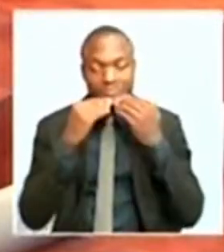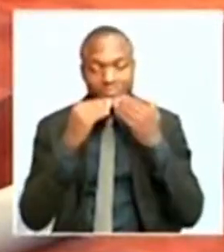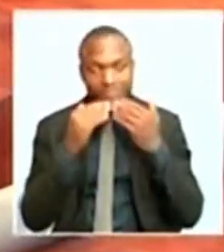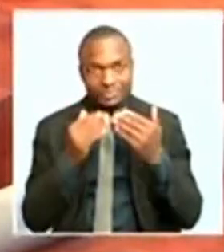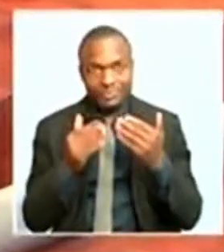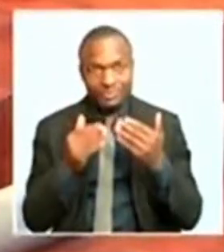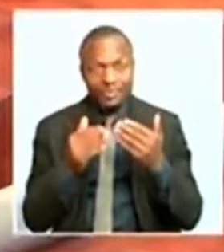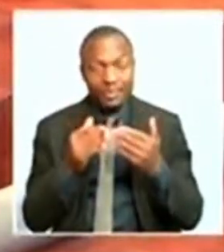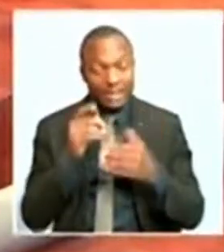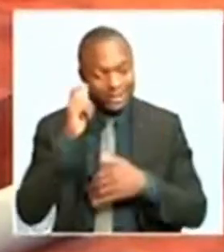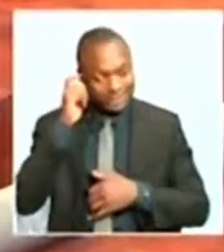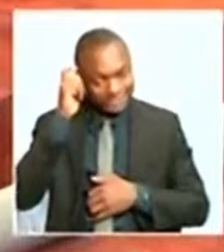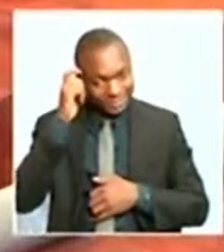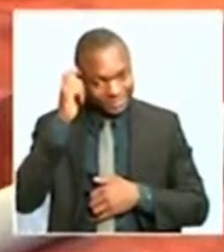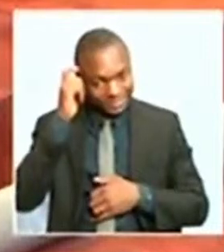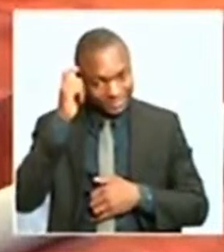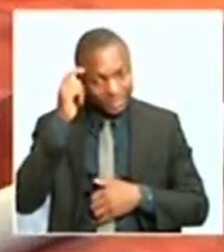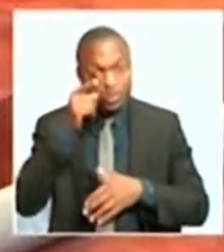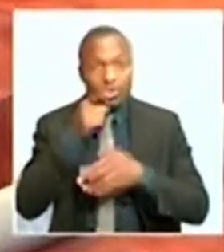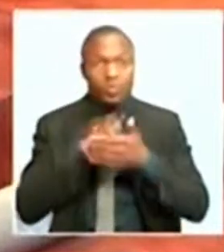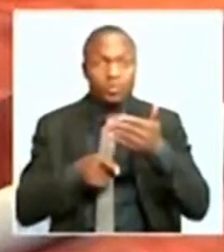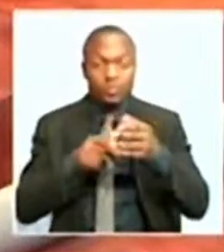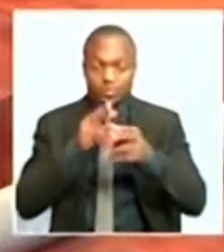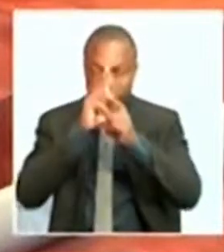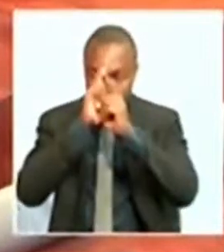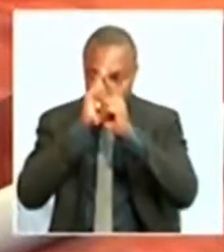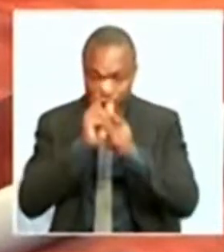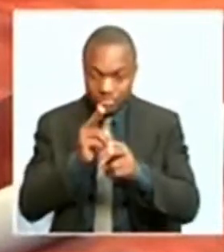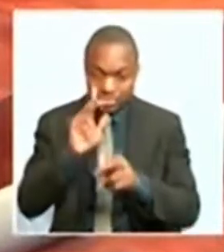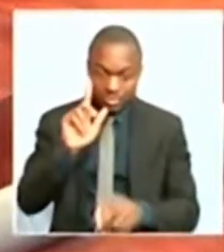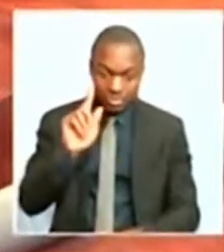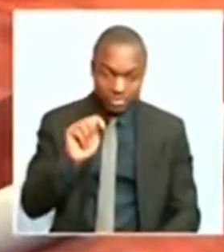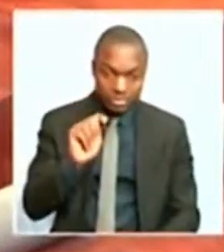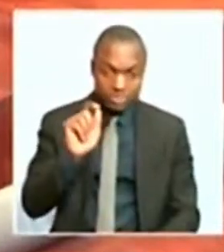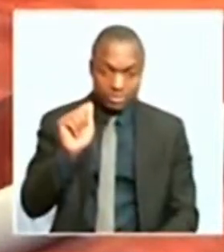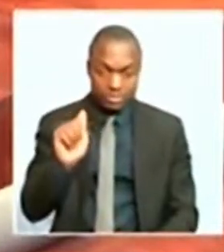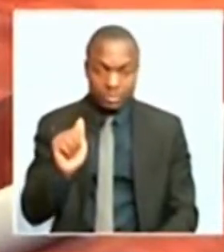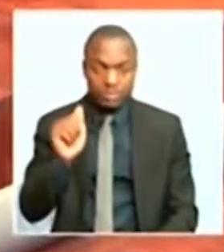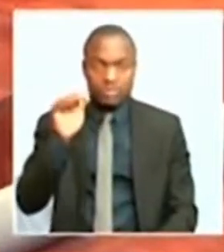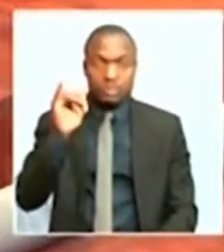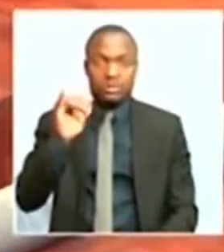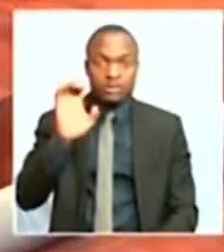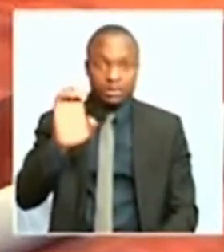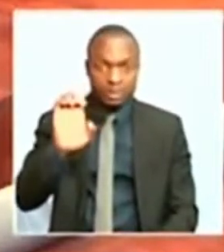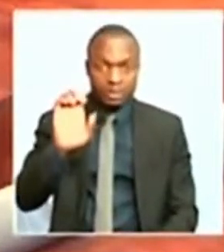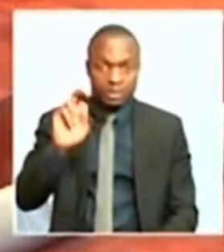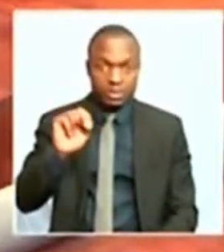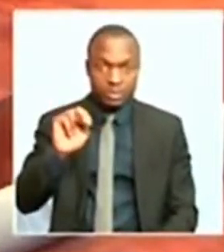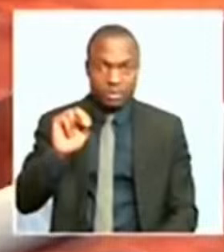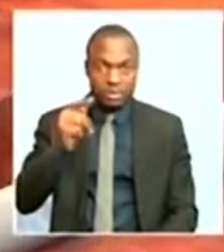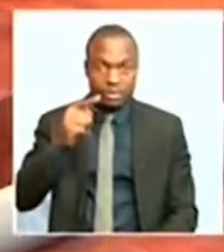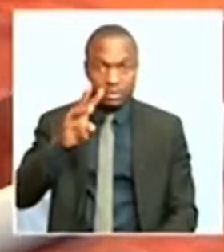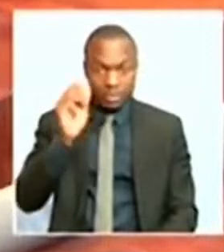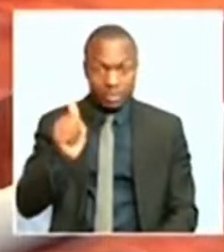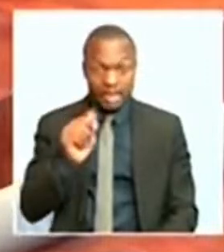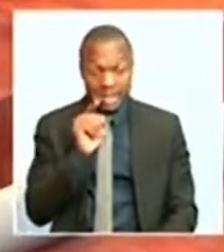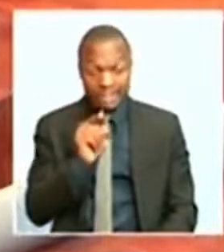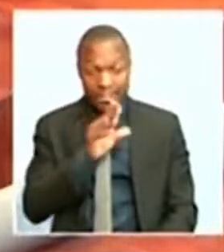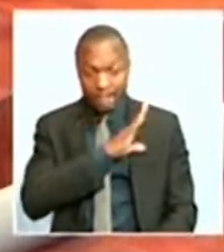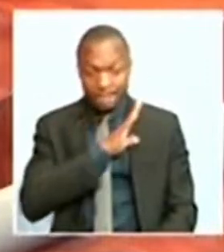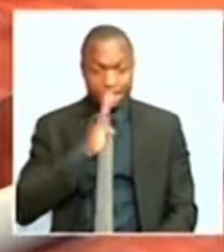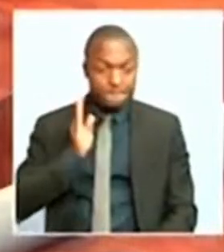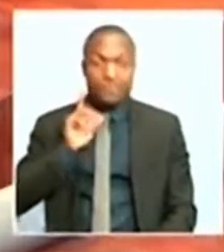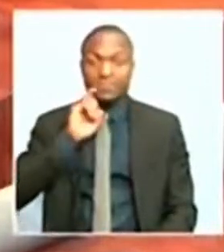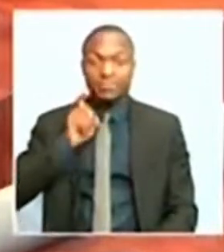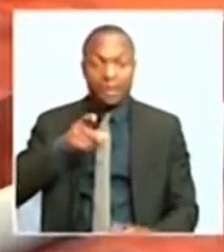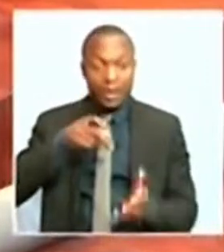think really what Honorable Taengwa raised is really about this. So for instance, this particular body ideally should